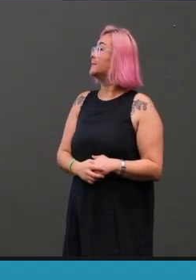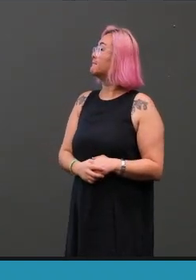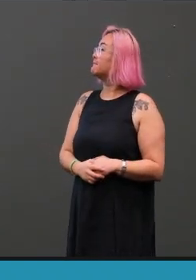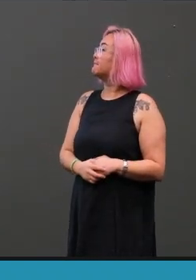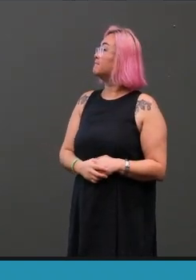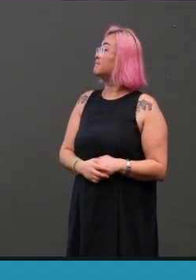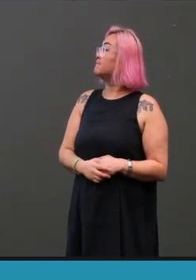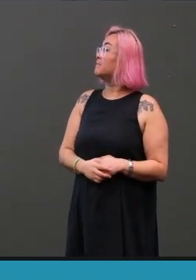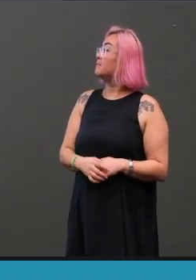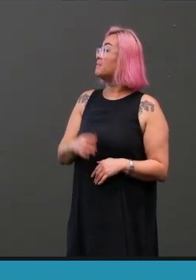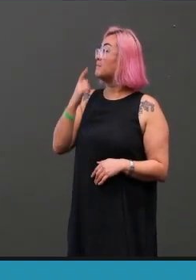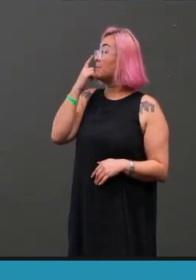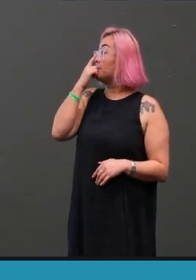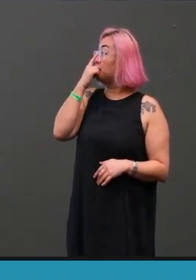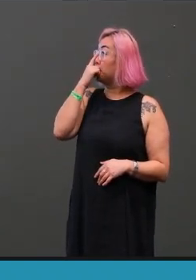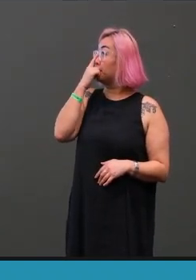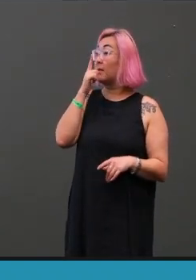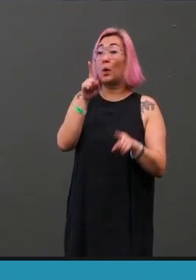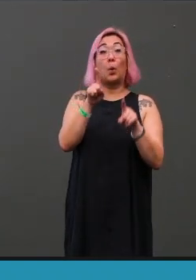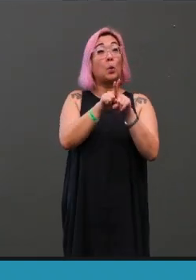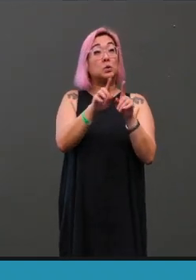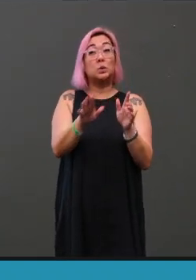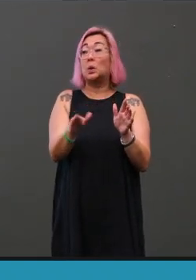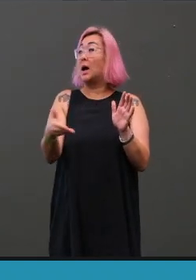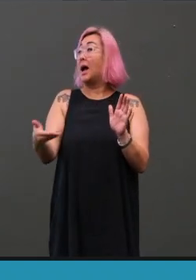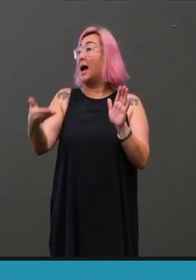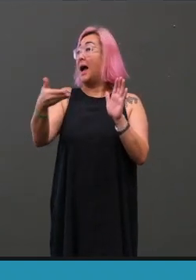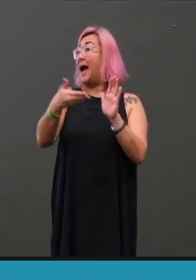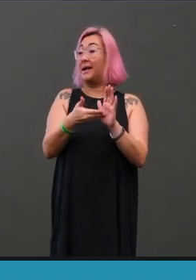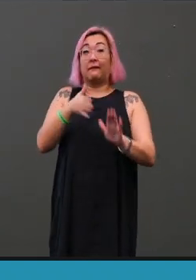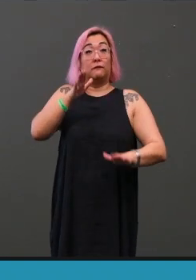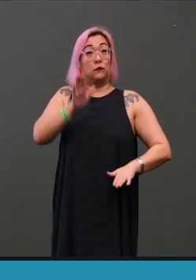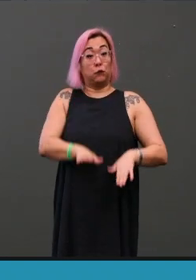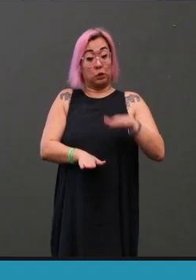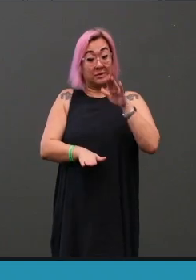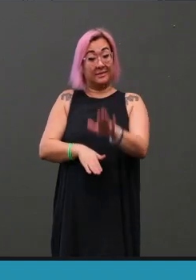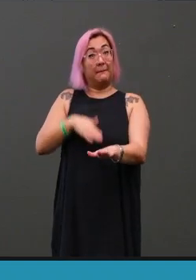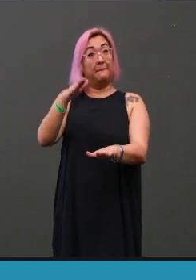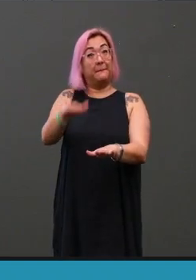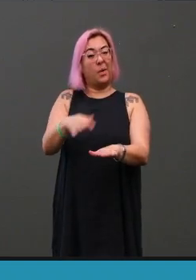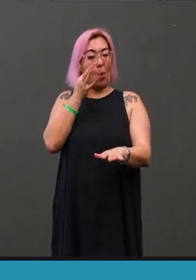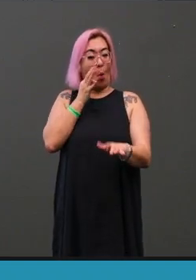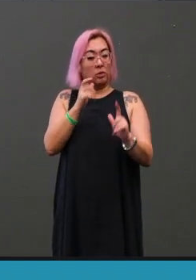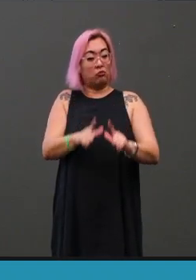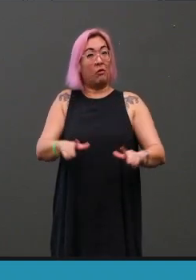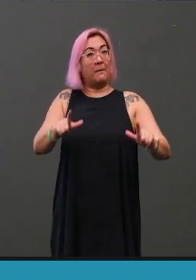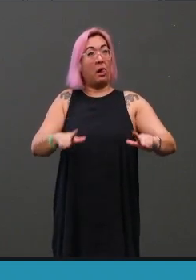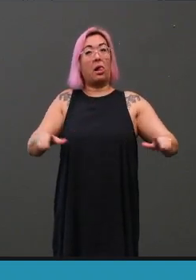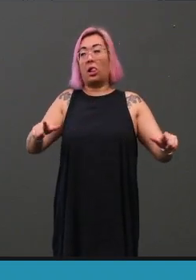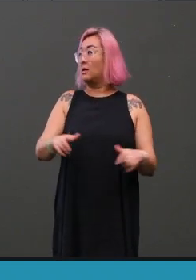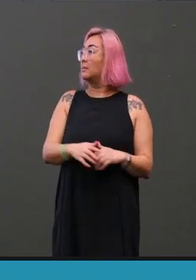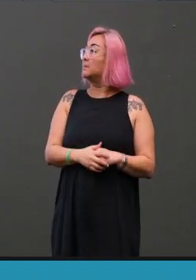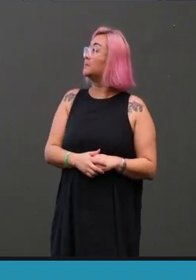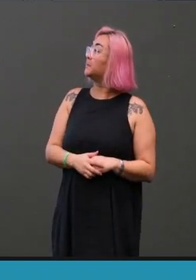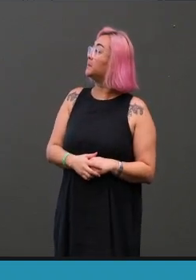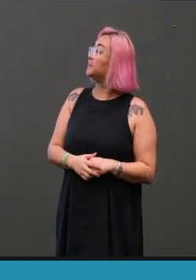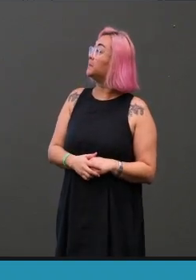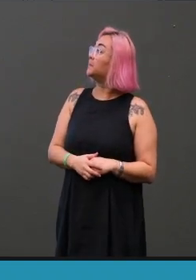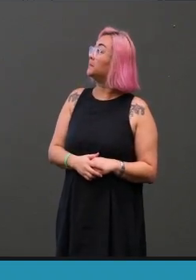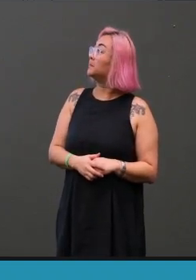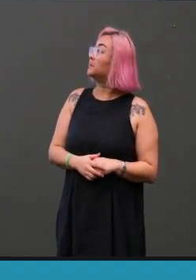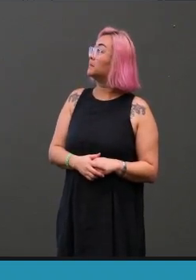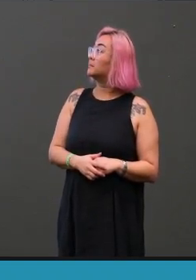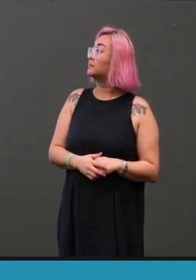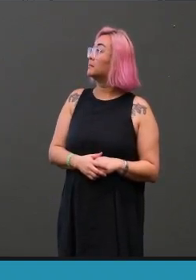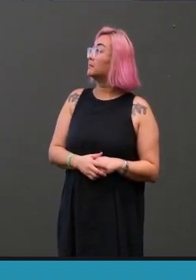We also added in footstep ripples as Kathy walks over puddles. So in Kathy Rain Director's Cut, we implemented footstep sounds that